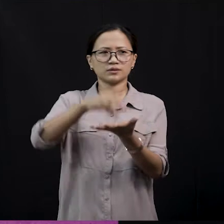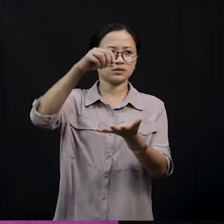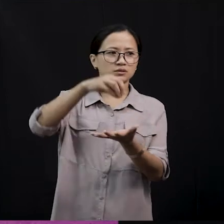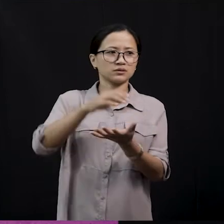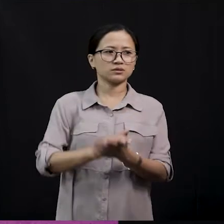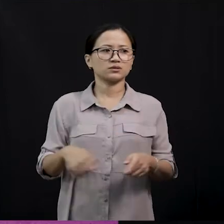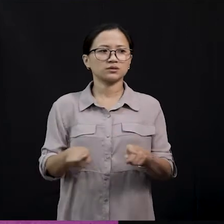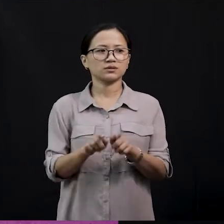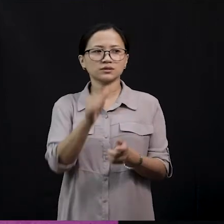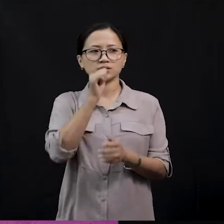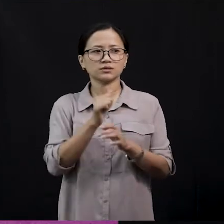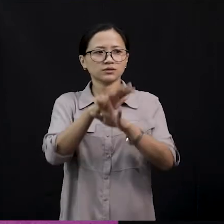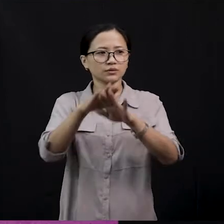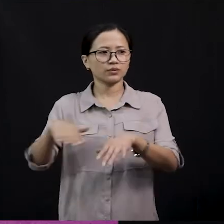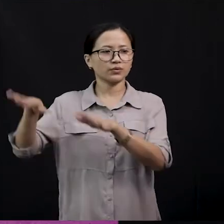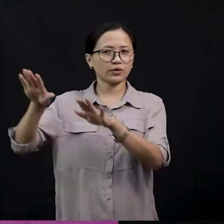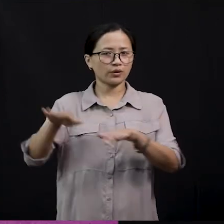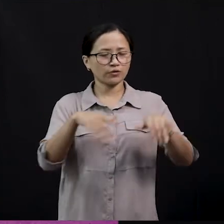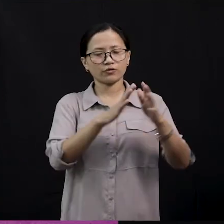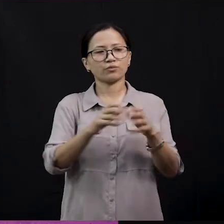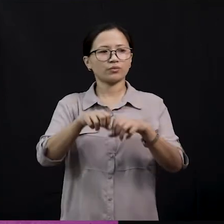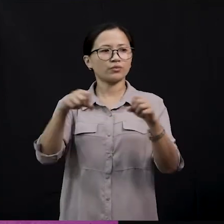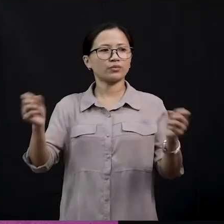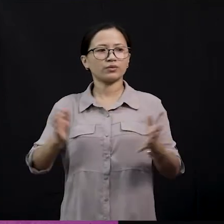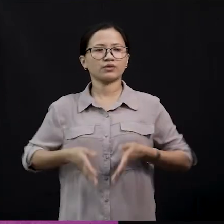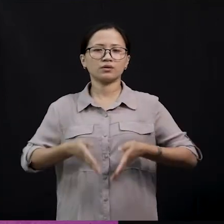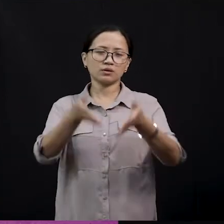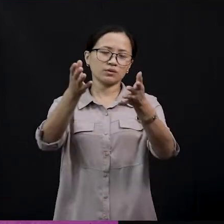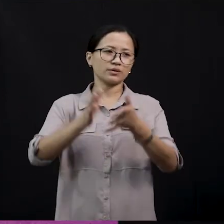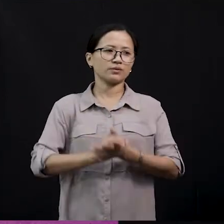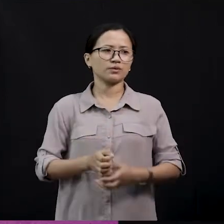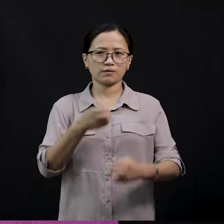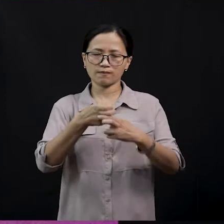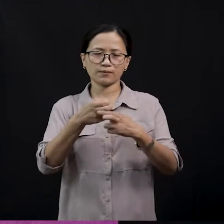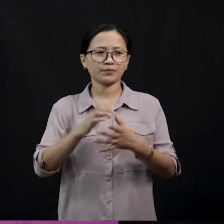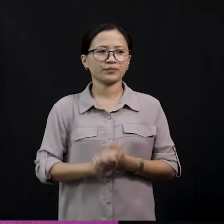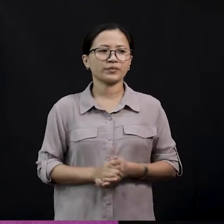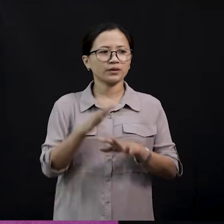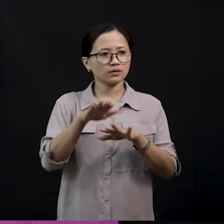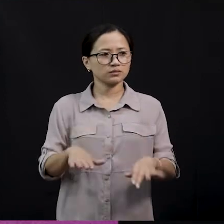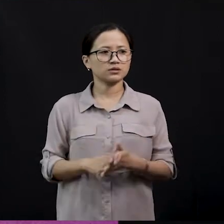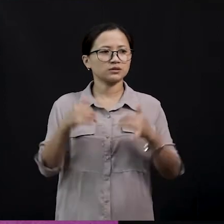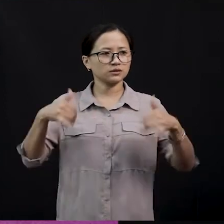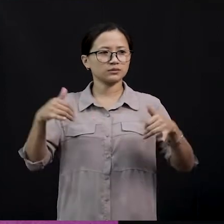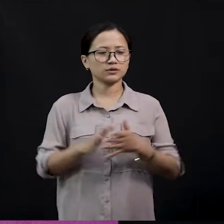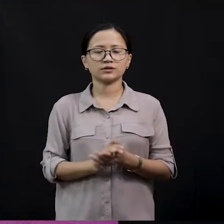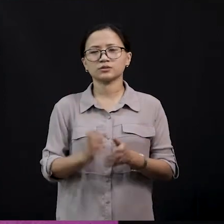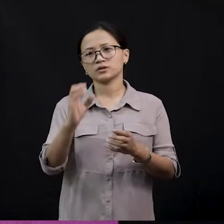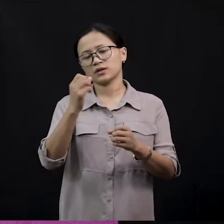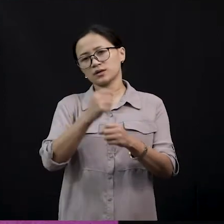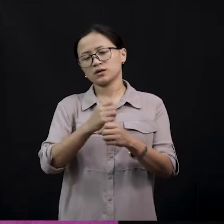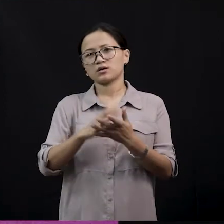A child sat playing with shells. He raised his head